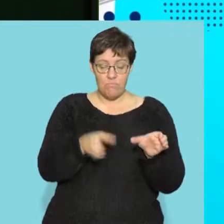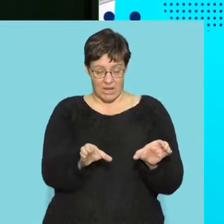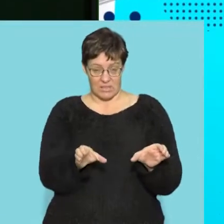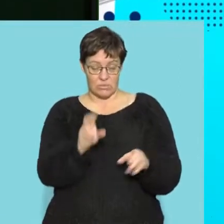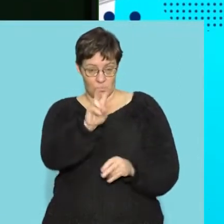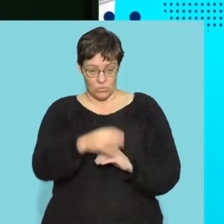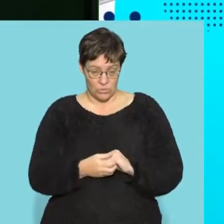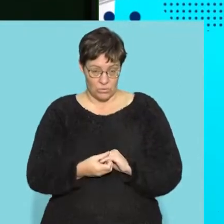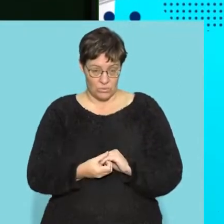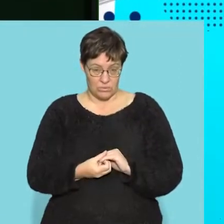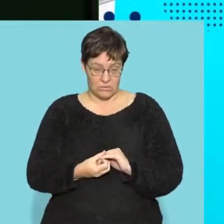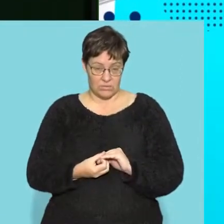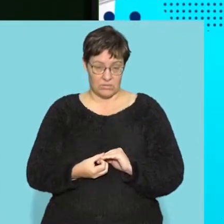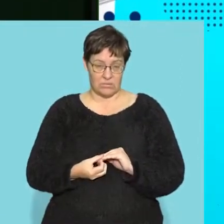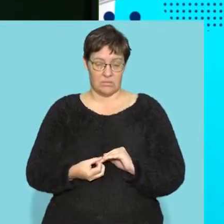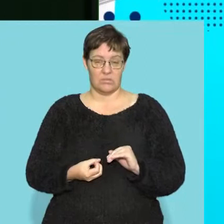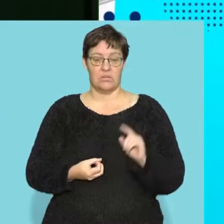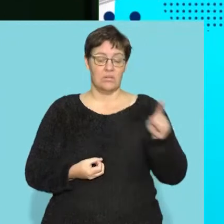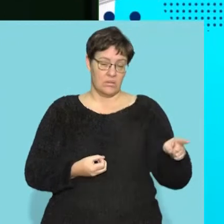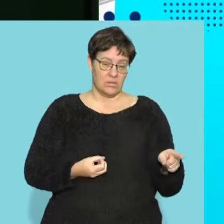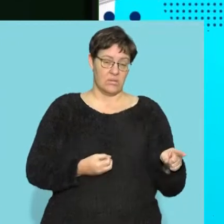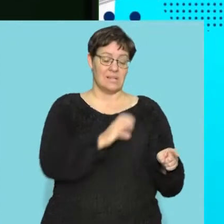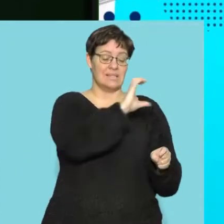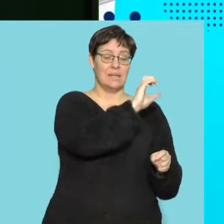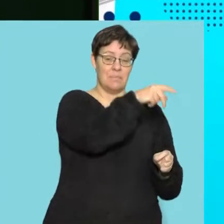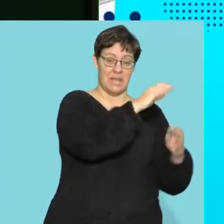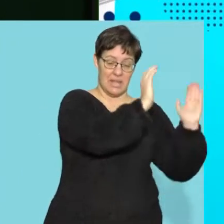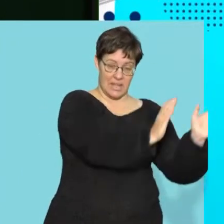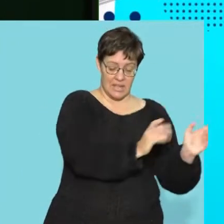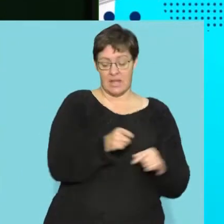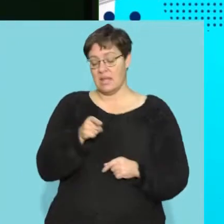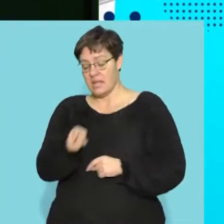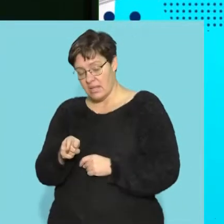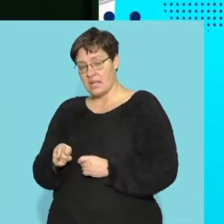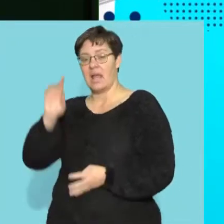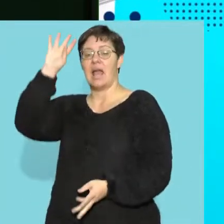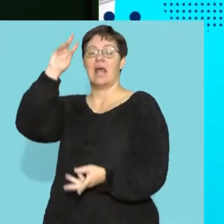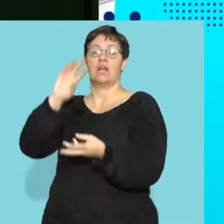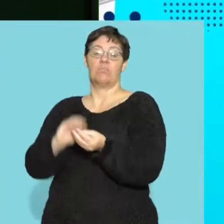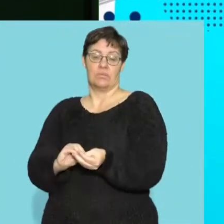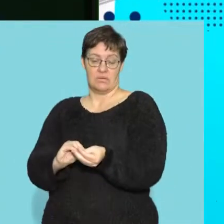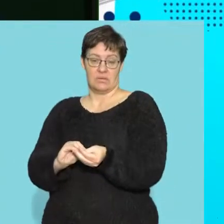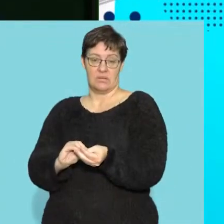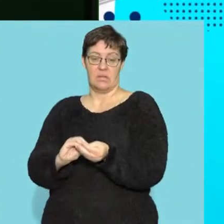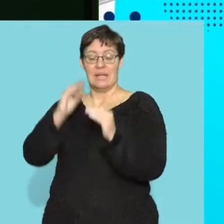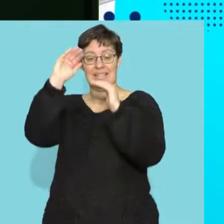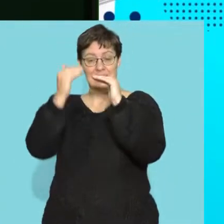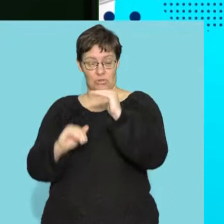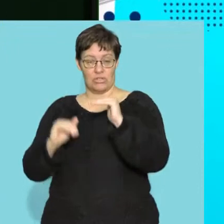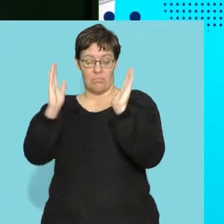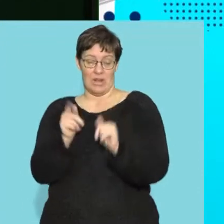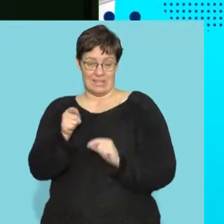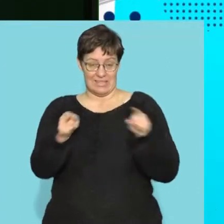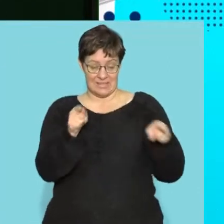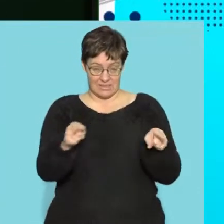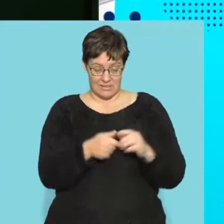What do I mean by the 2 brackets? It's your cost price bracket and your accumulated depreciation